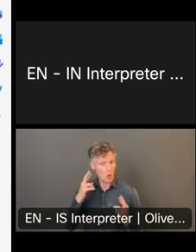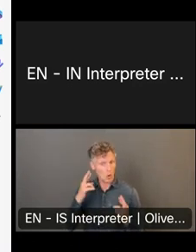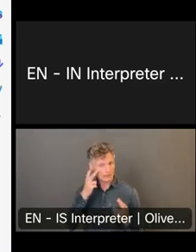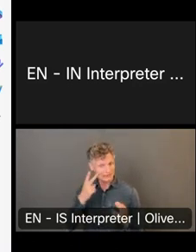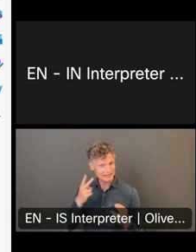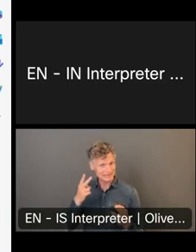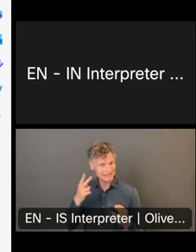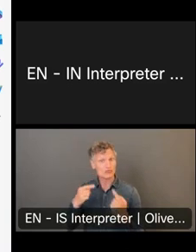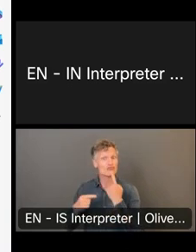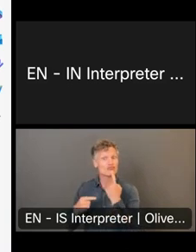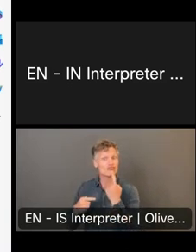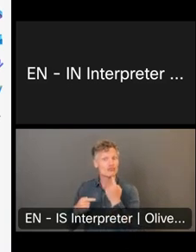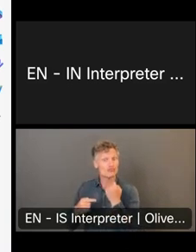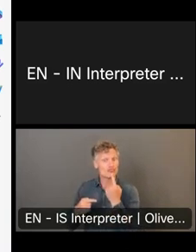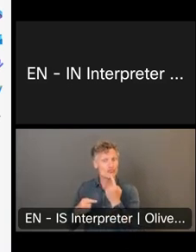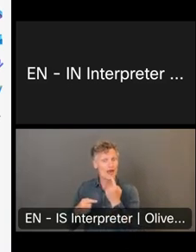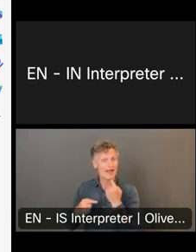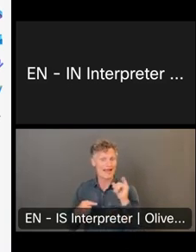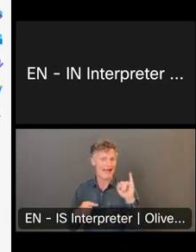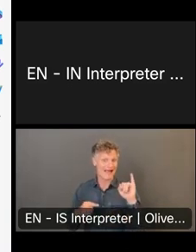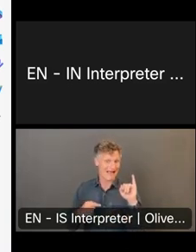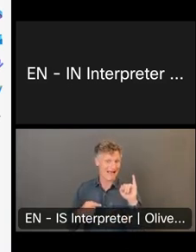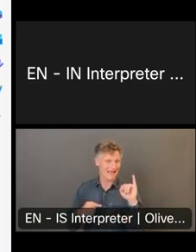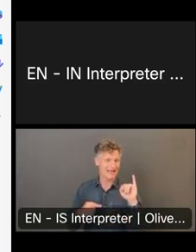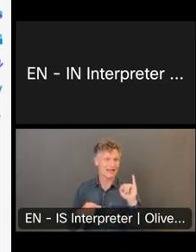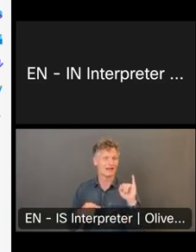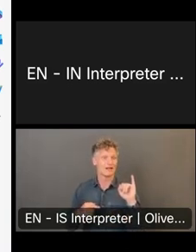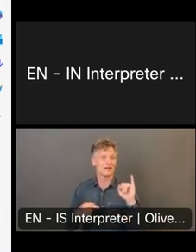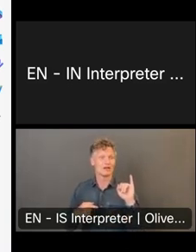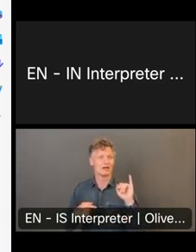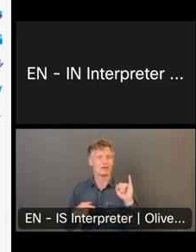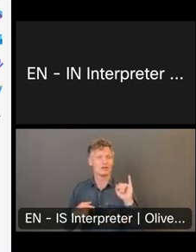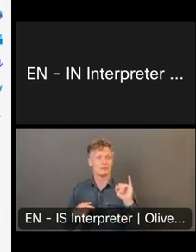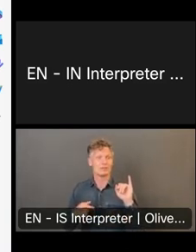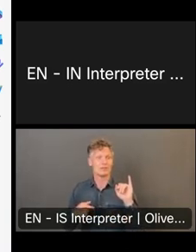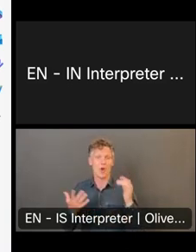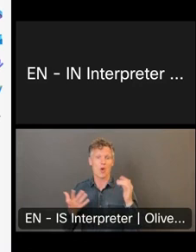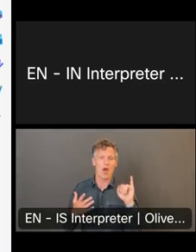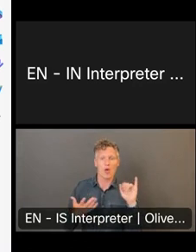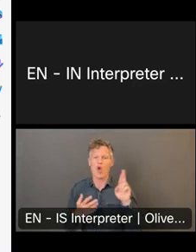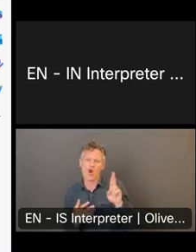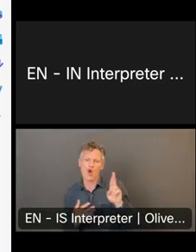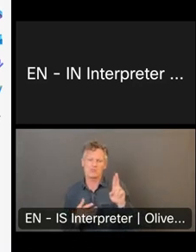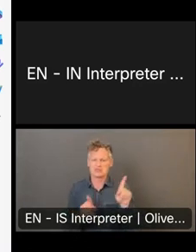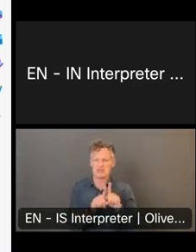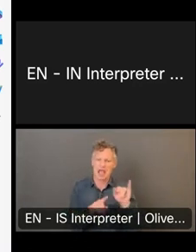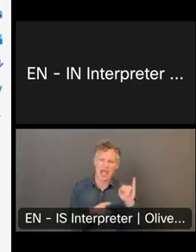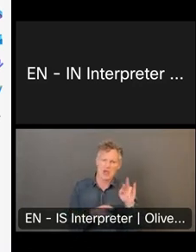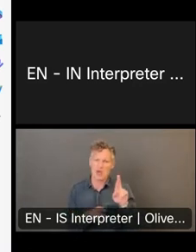Red for I, or as we'll see, R, and Q, and green for Q.